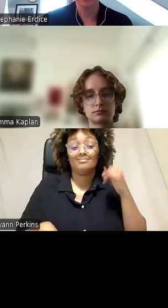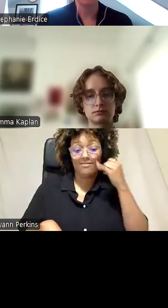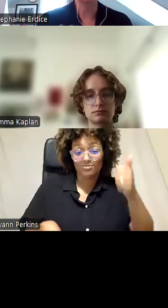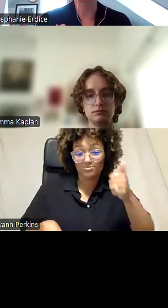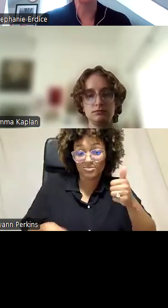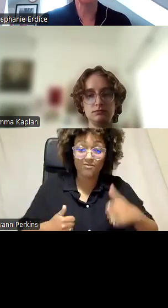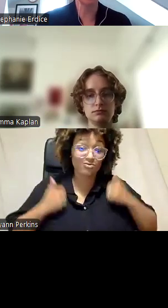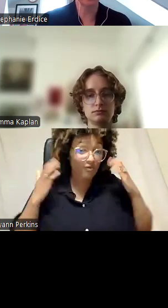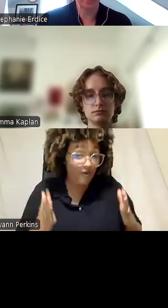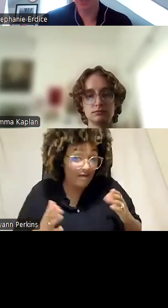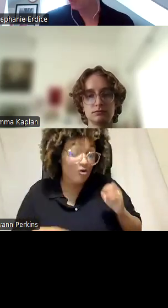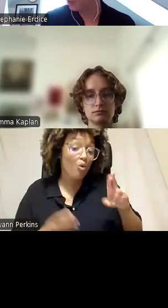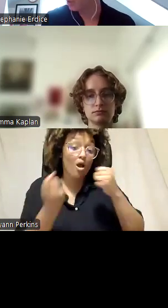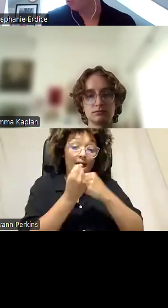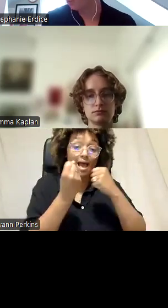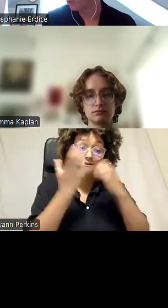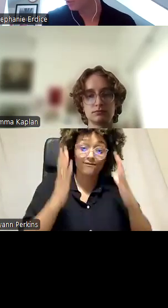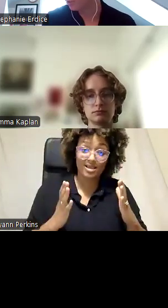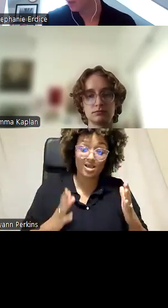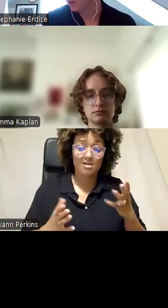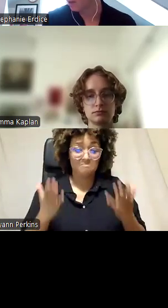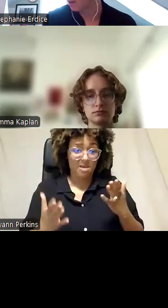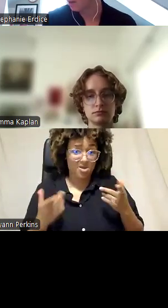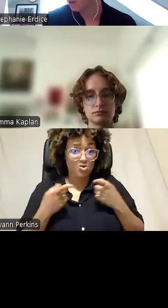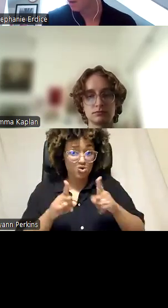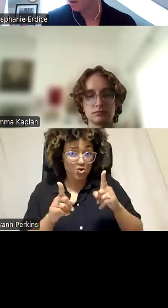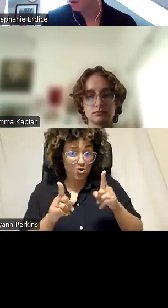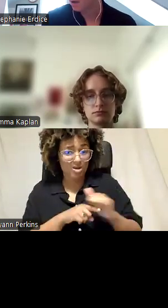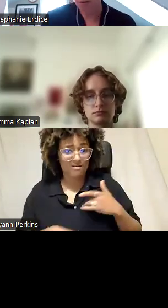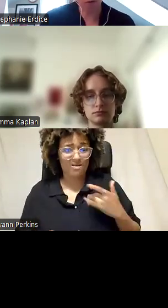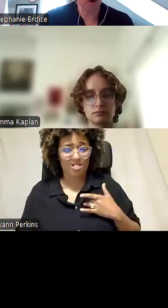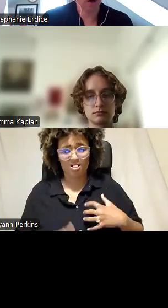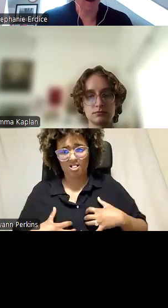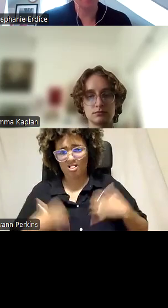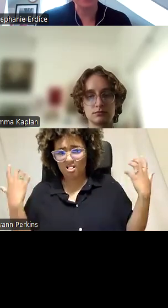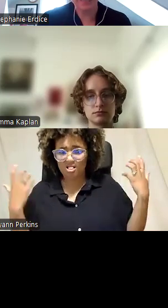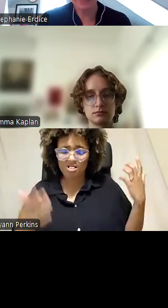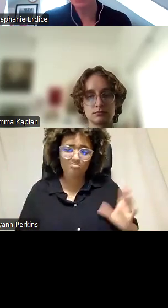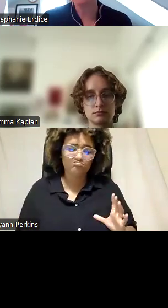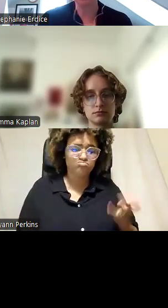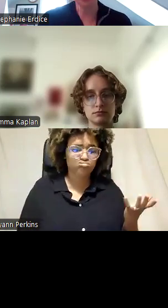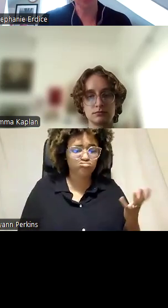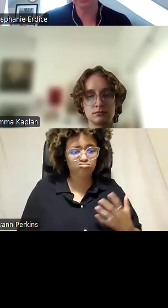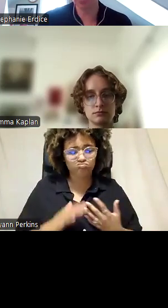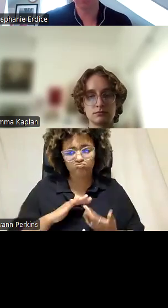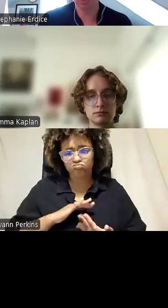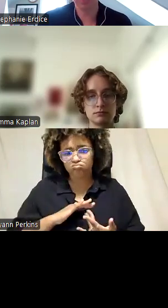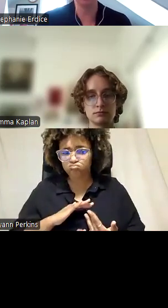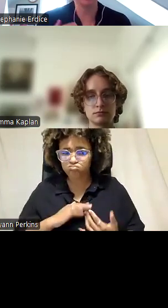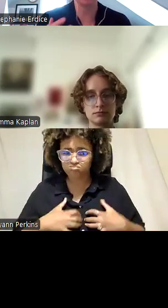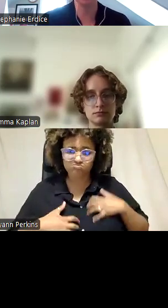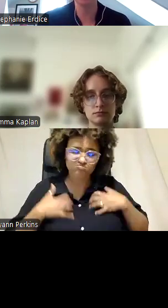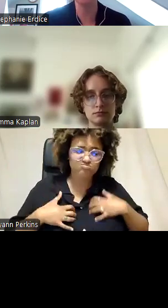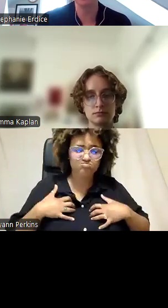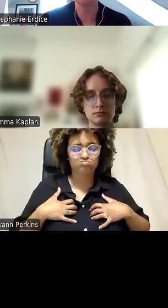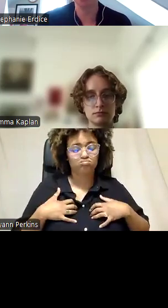yourself. So if you are feeling angry or frustrated or upset, that's totally normal.